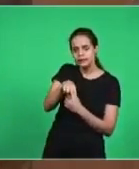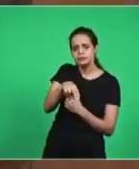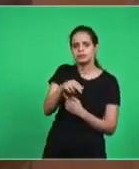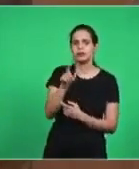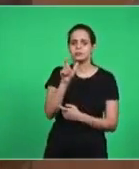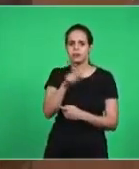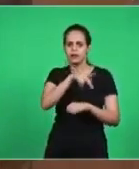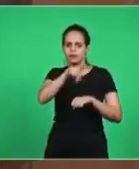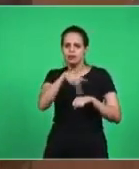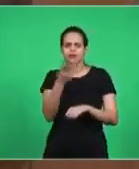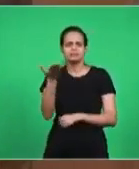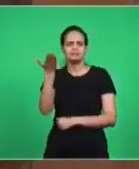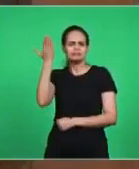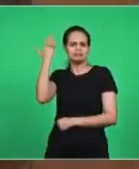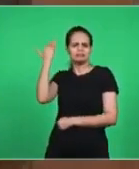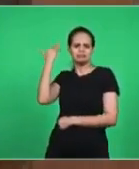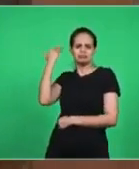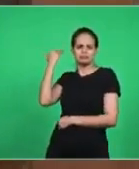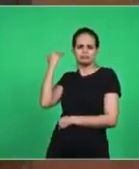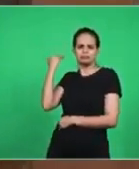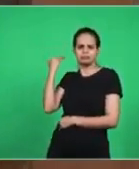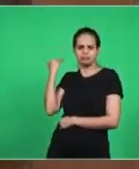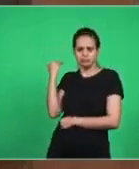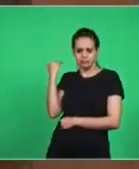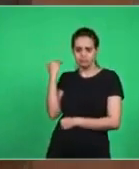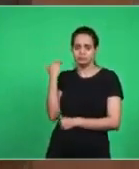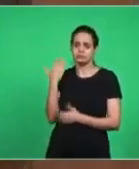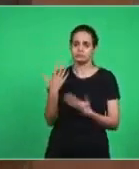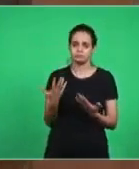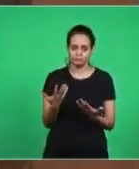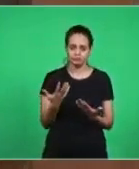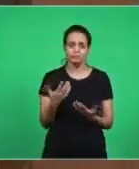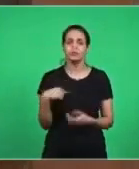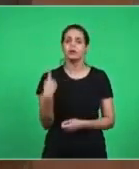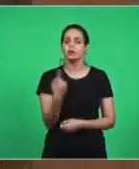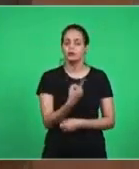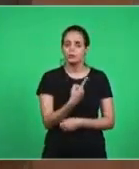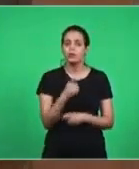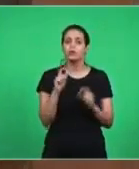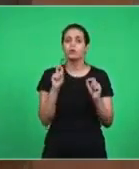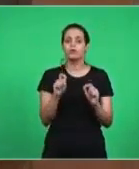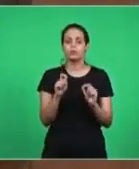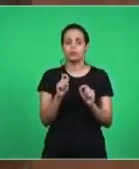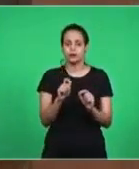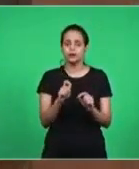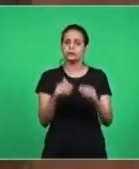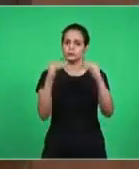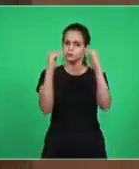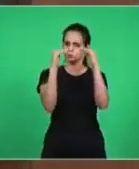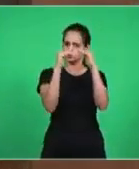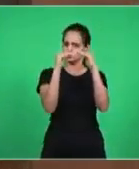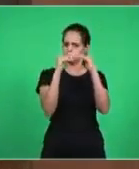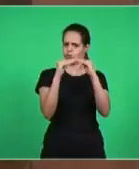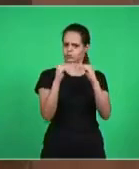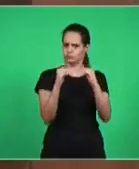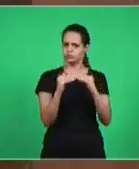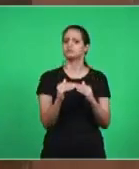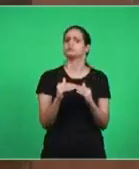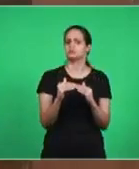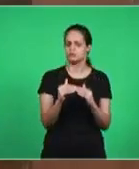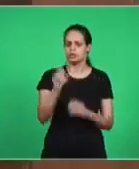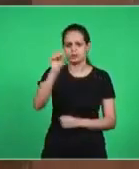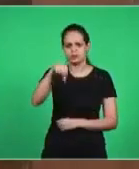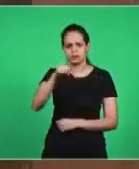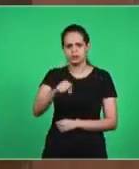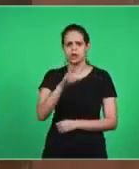But the word is from the ancient Ukrainian. So we are perfectly in agreement with what we said before,